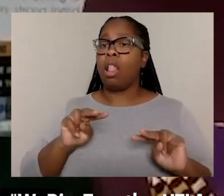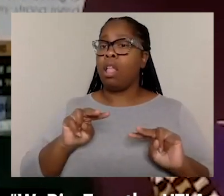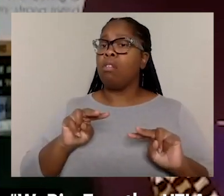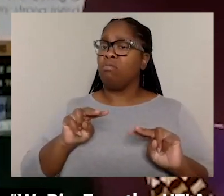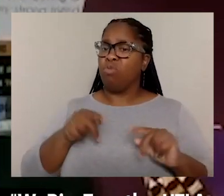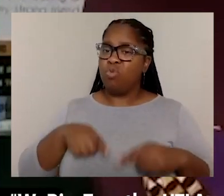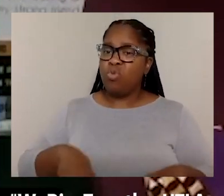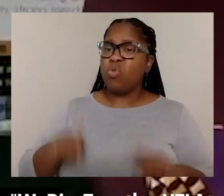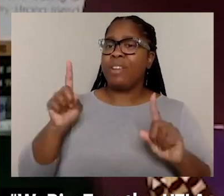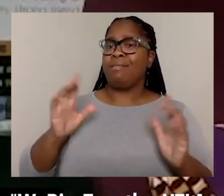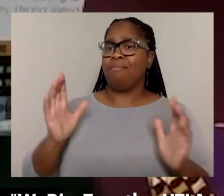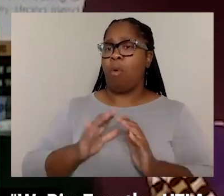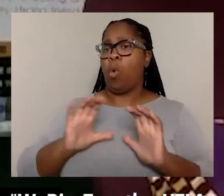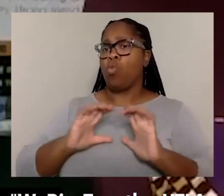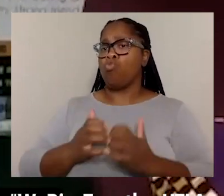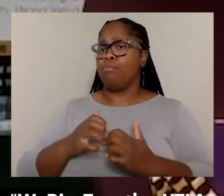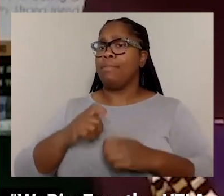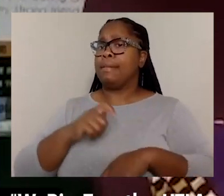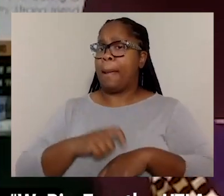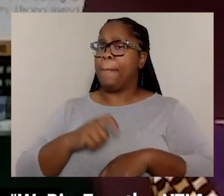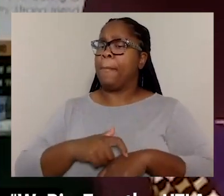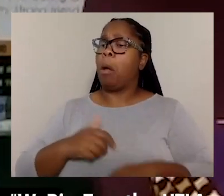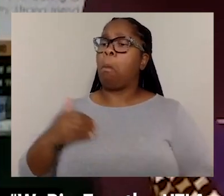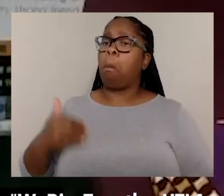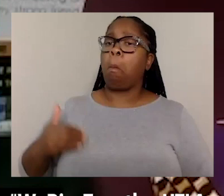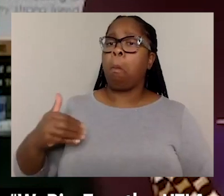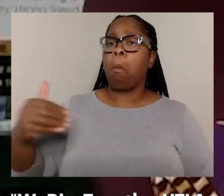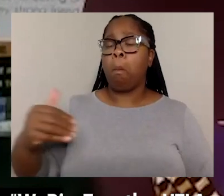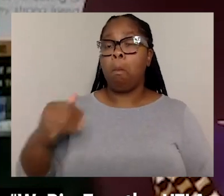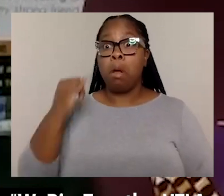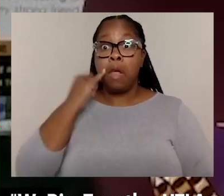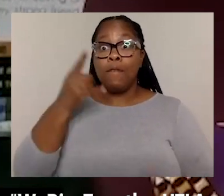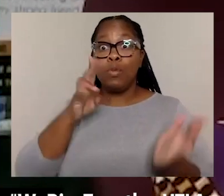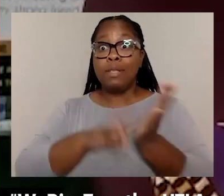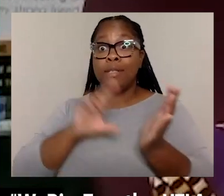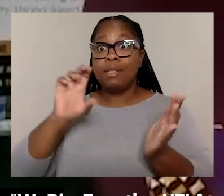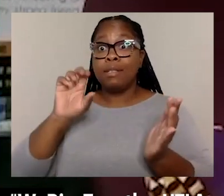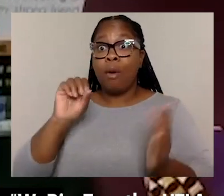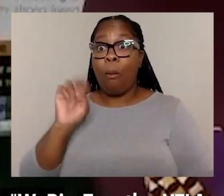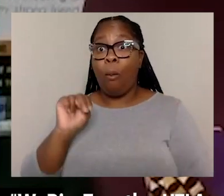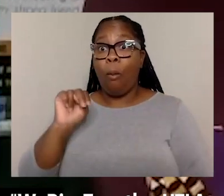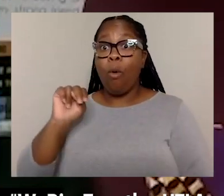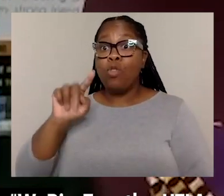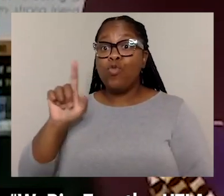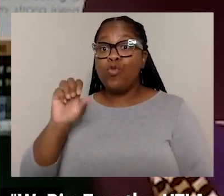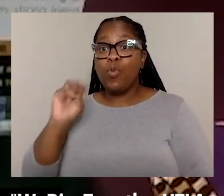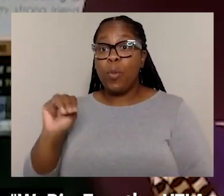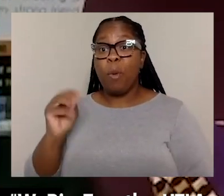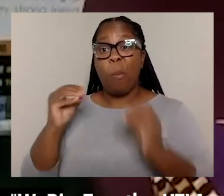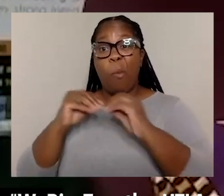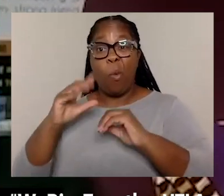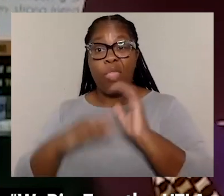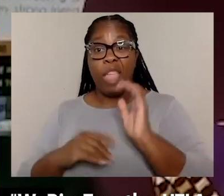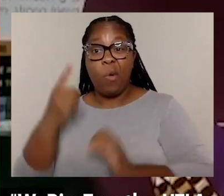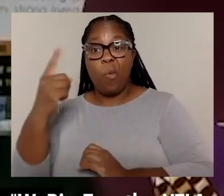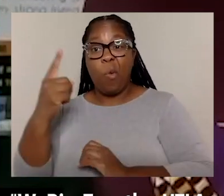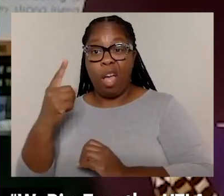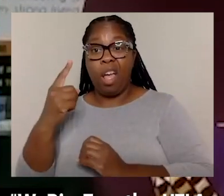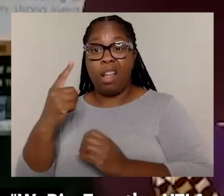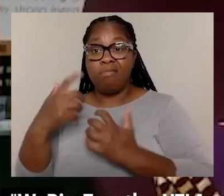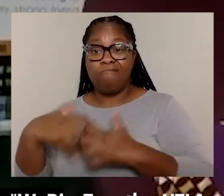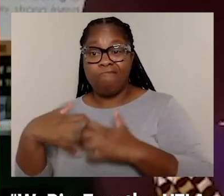the small group time. If you sign on to Zoom using multiple devices, you can enter into